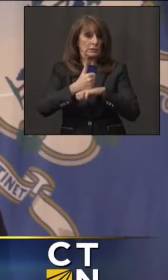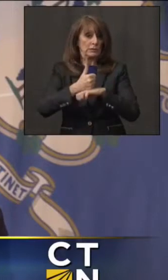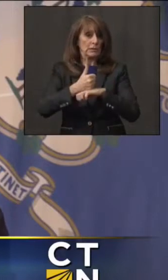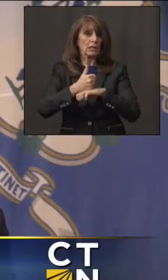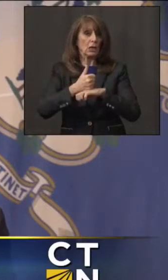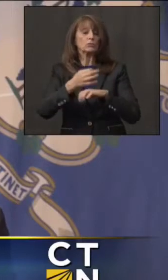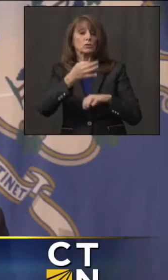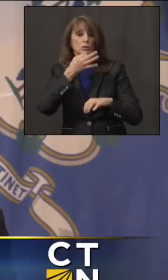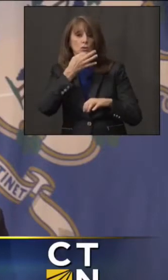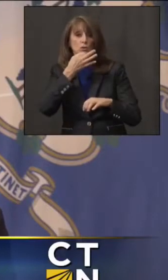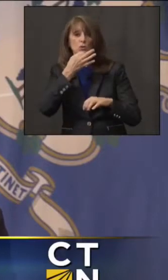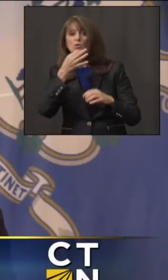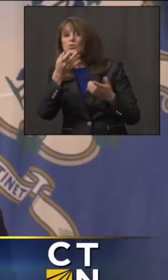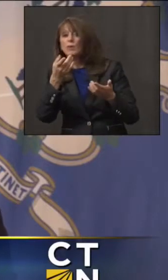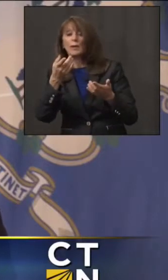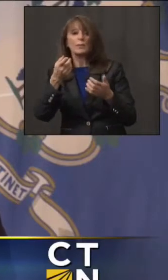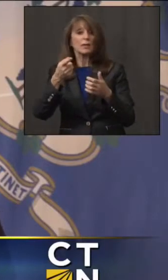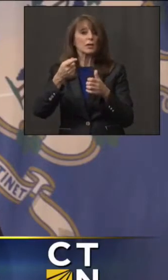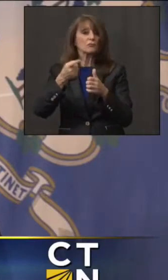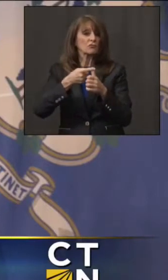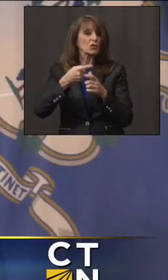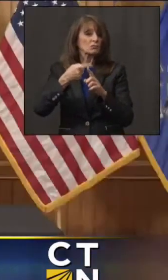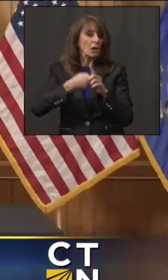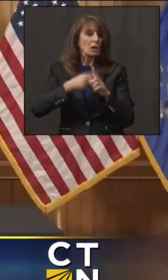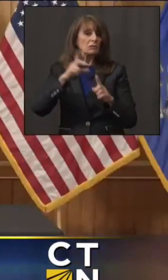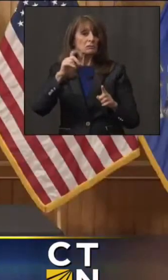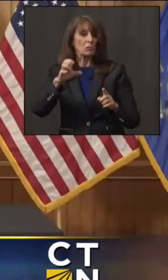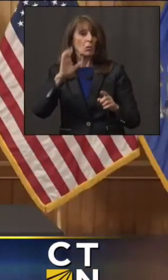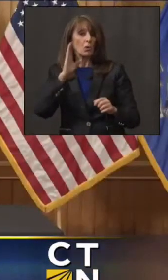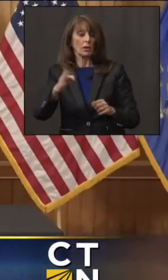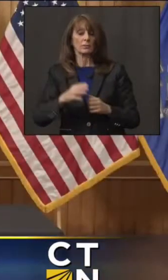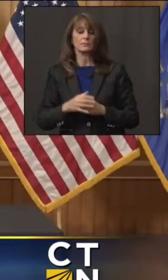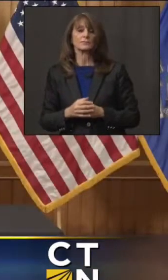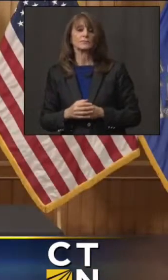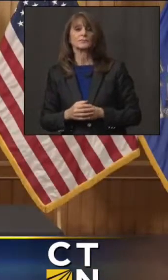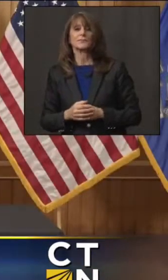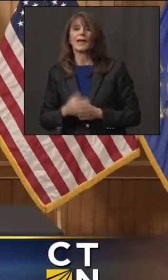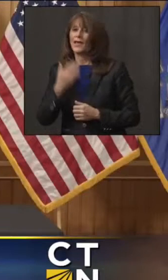thoroughly over the course of the first month or so. Thanks for your time.